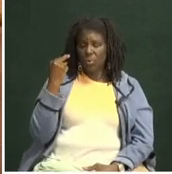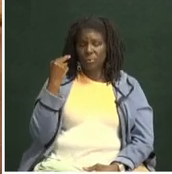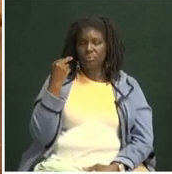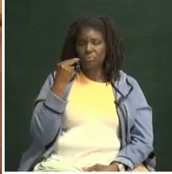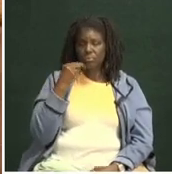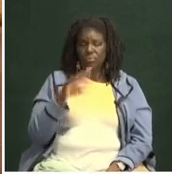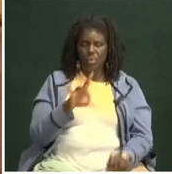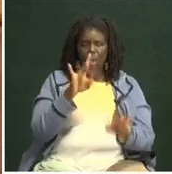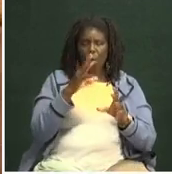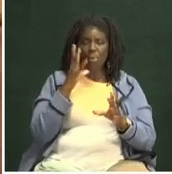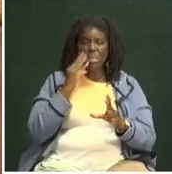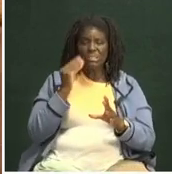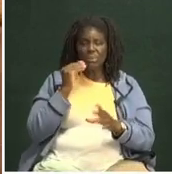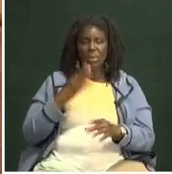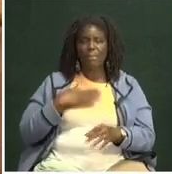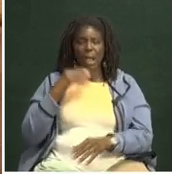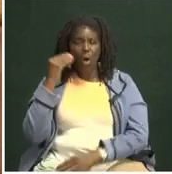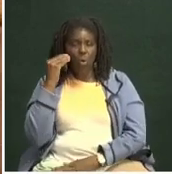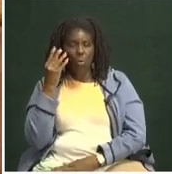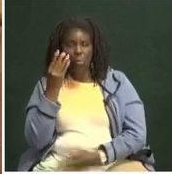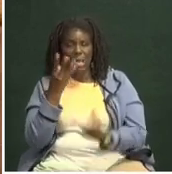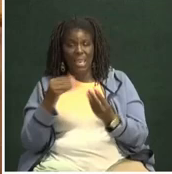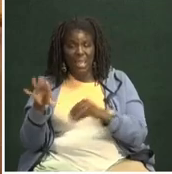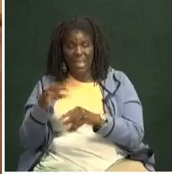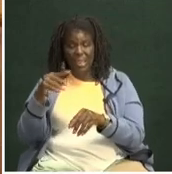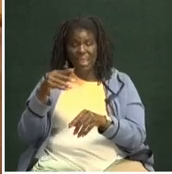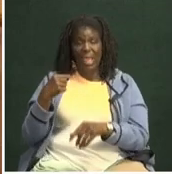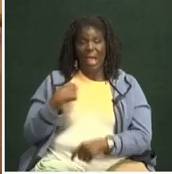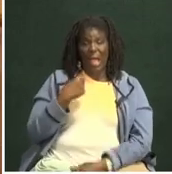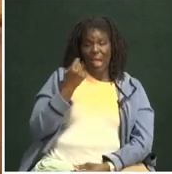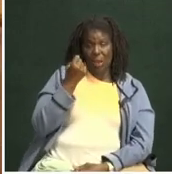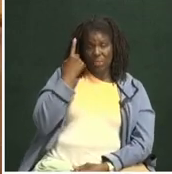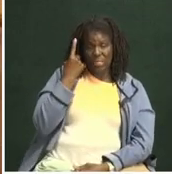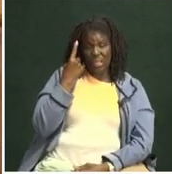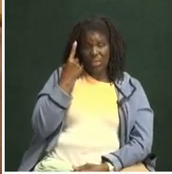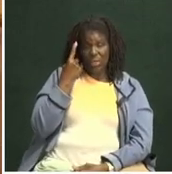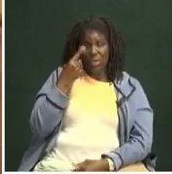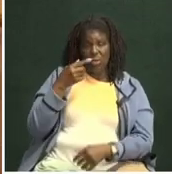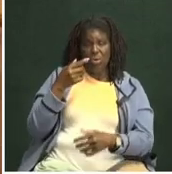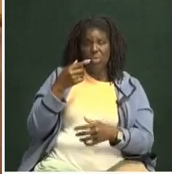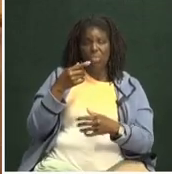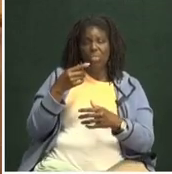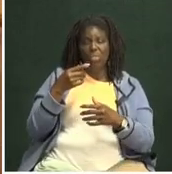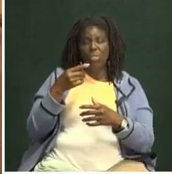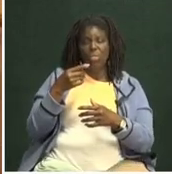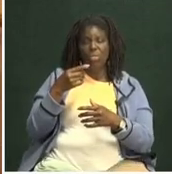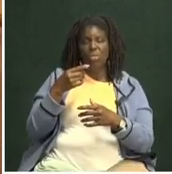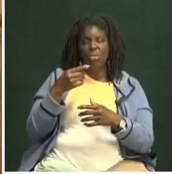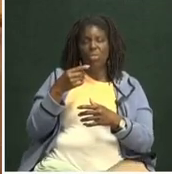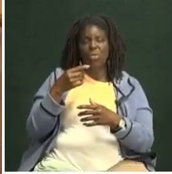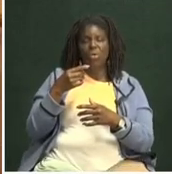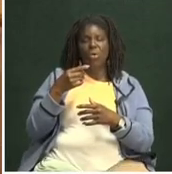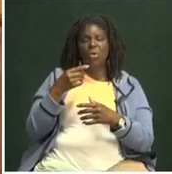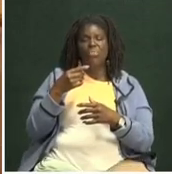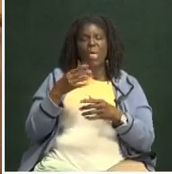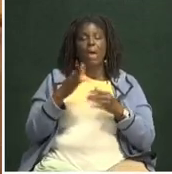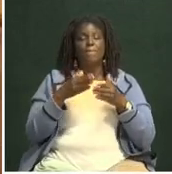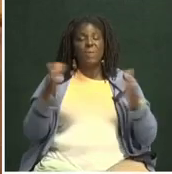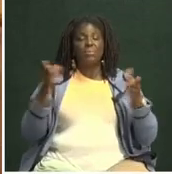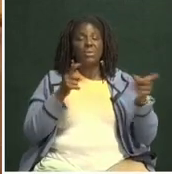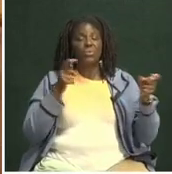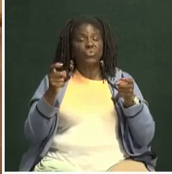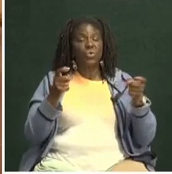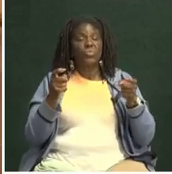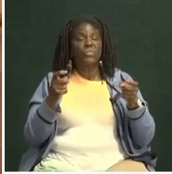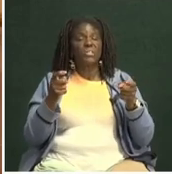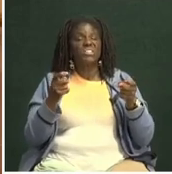those terrible experiences, I realize that the primary root cause of the problems was poor public service management and the